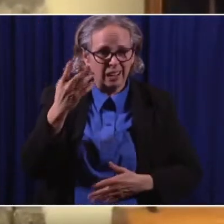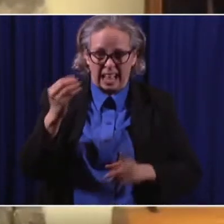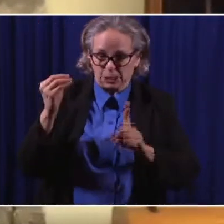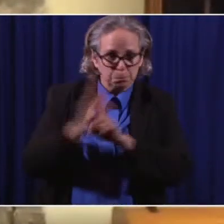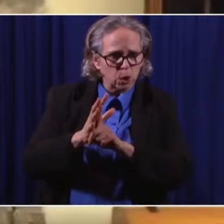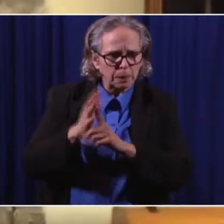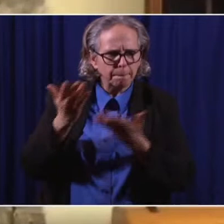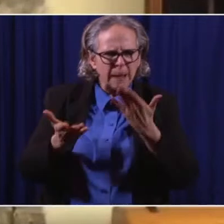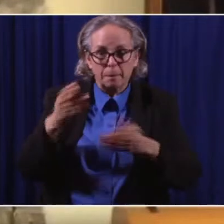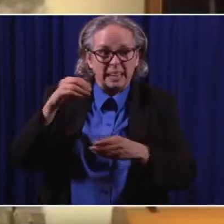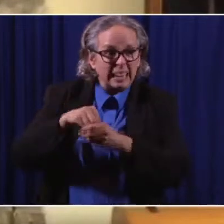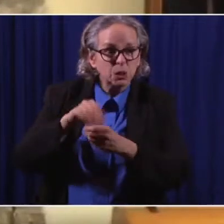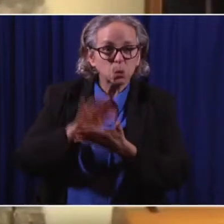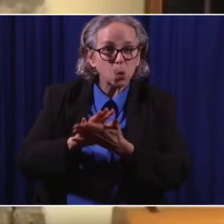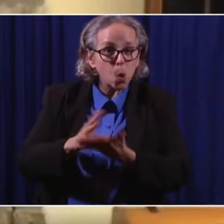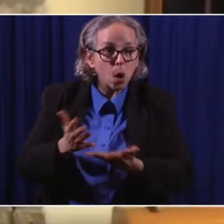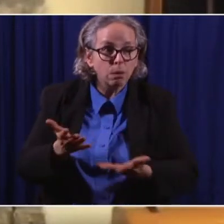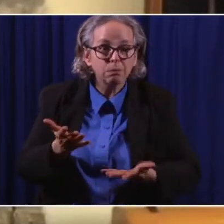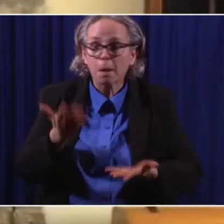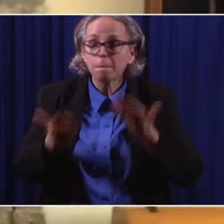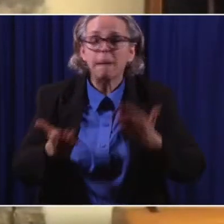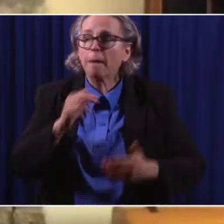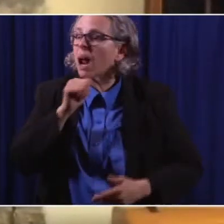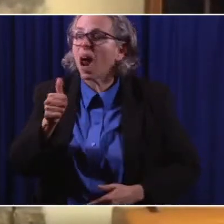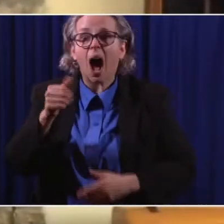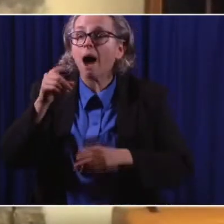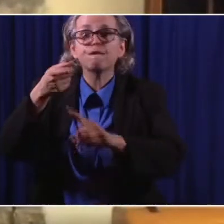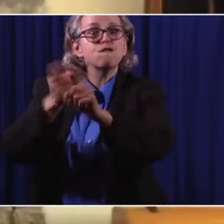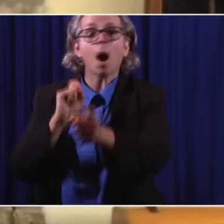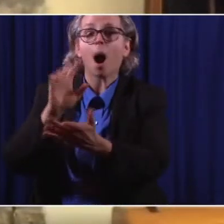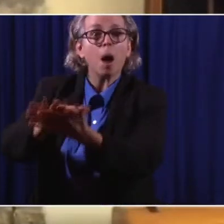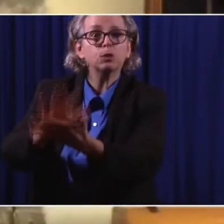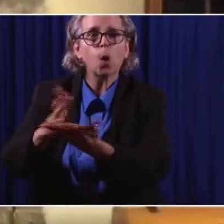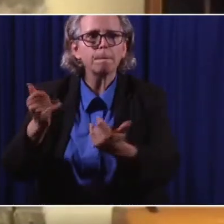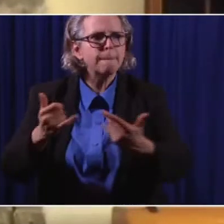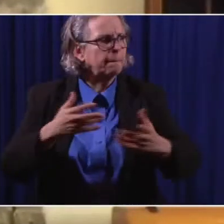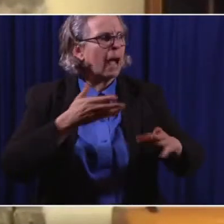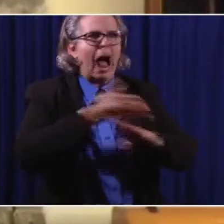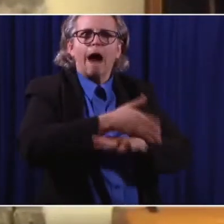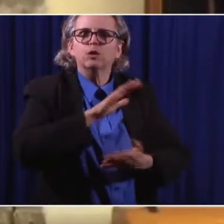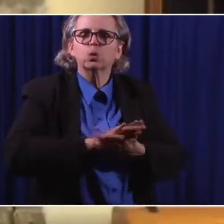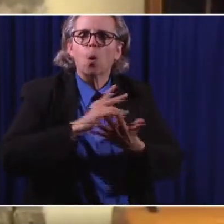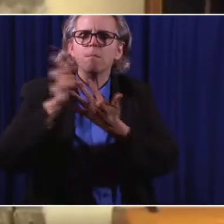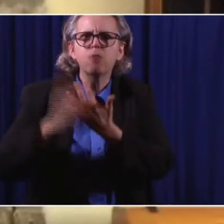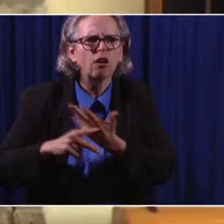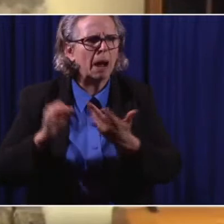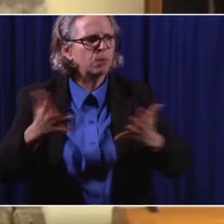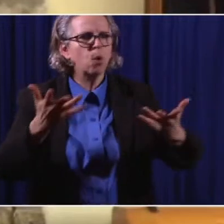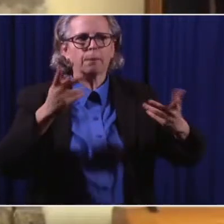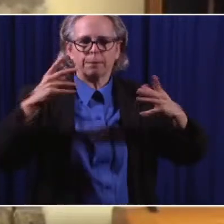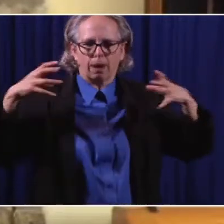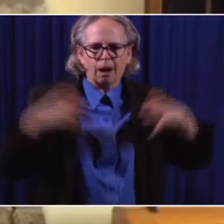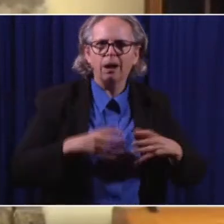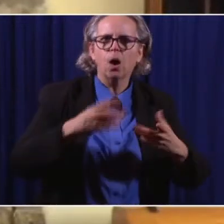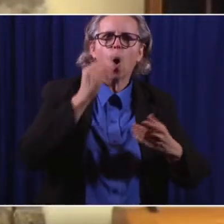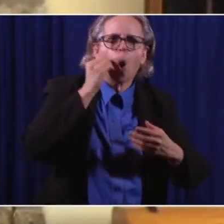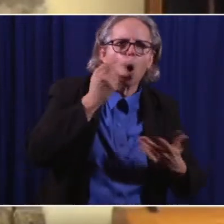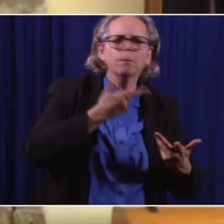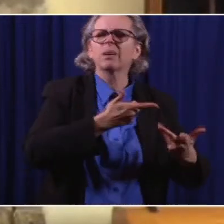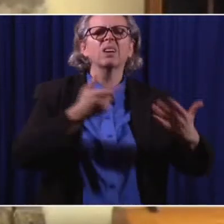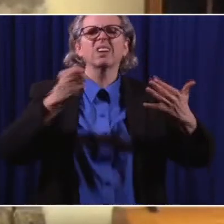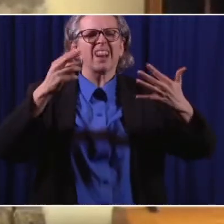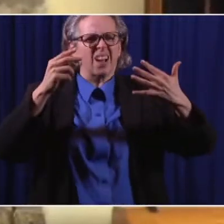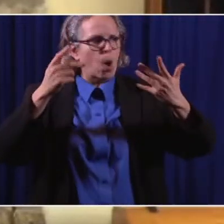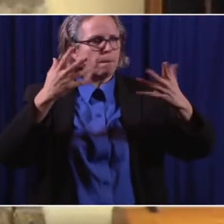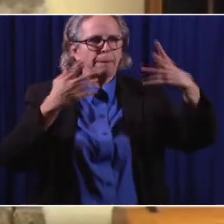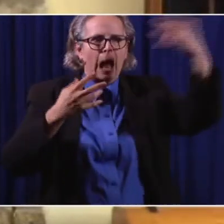event. And, so it didn't occur in the school, but it impacts the kids in the school.